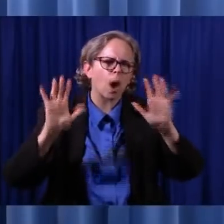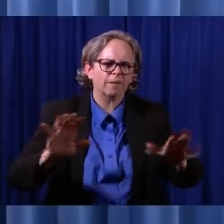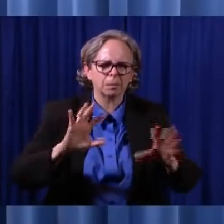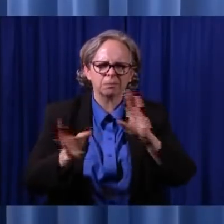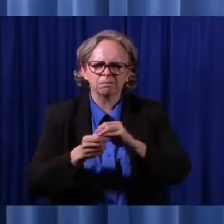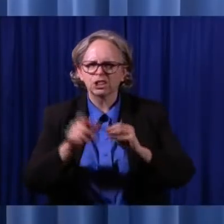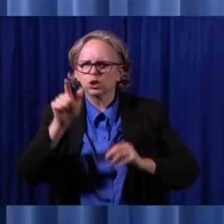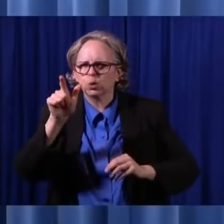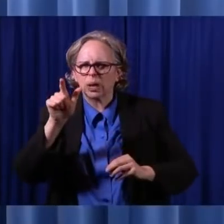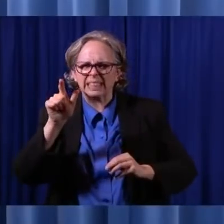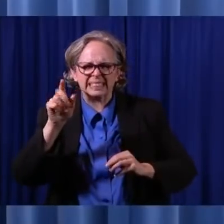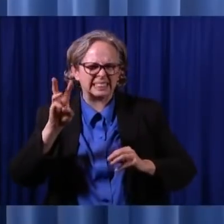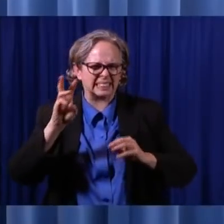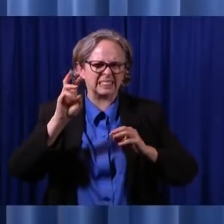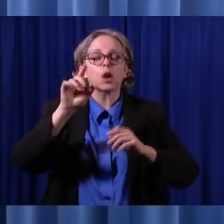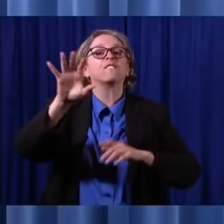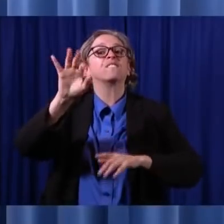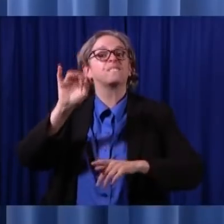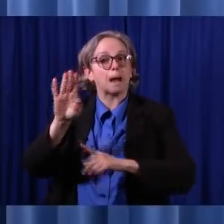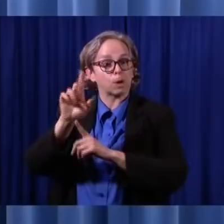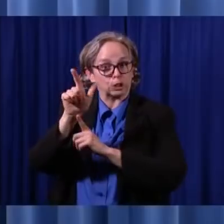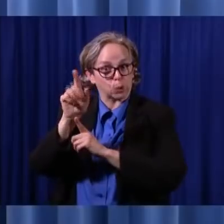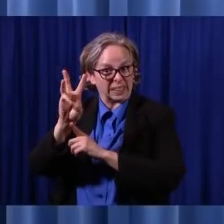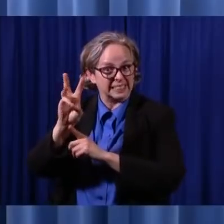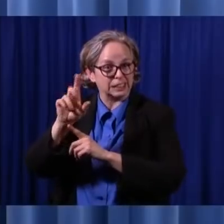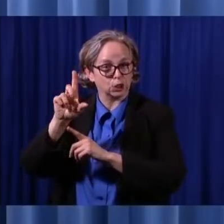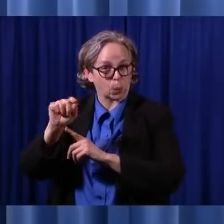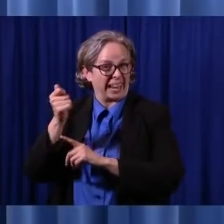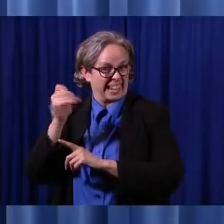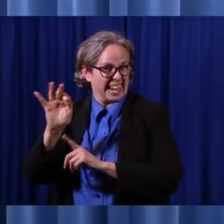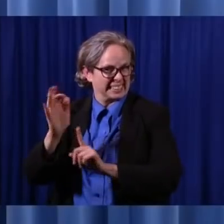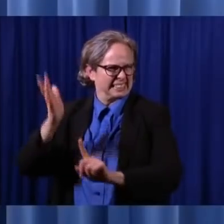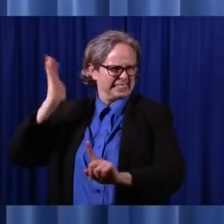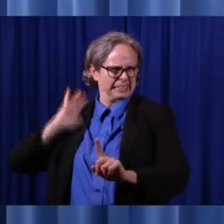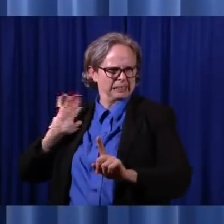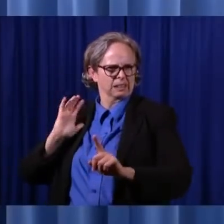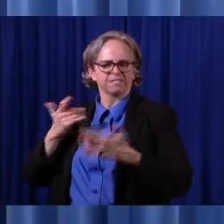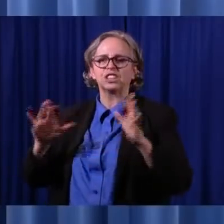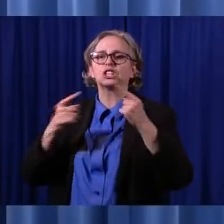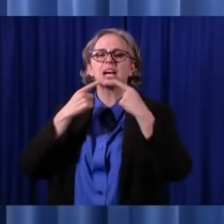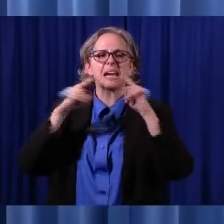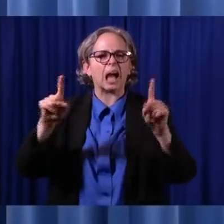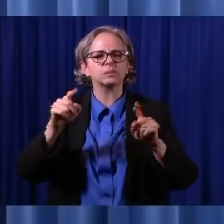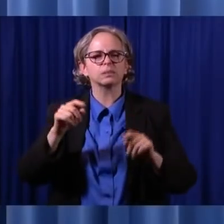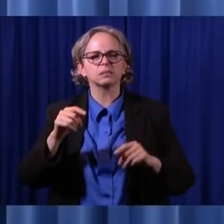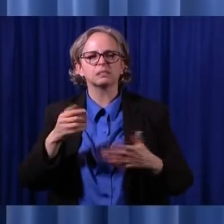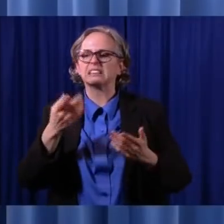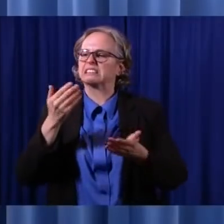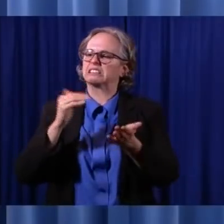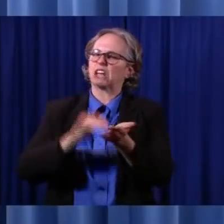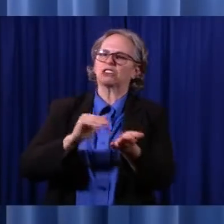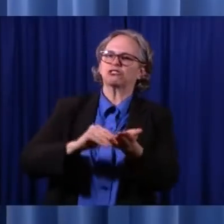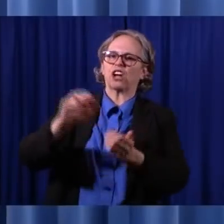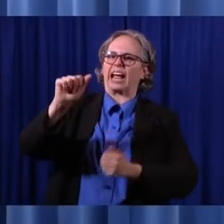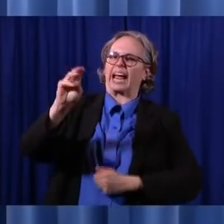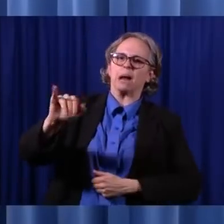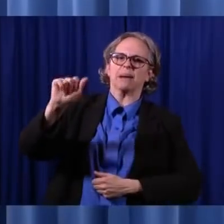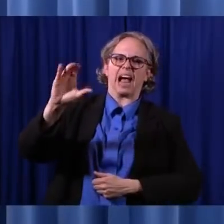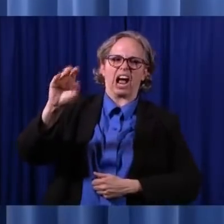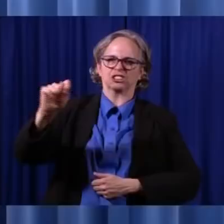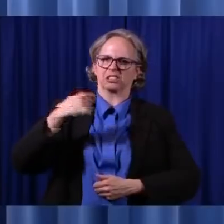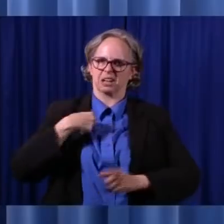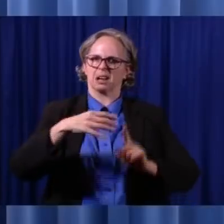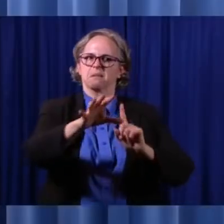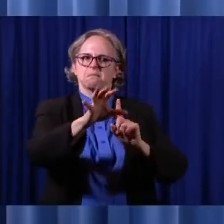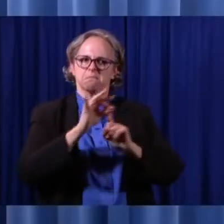2019, I was able to announce that Dr. Amy Acton had accepted my invitation to become the Director of Health in